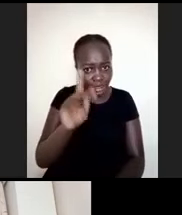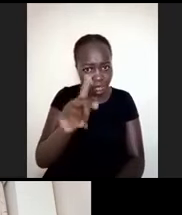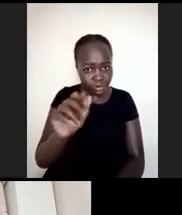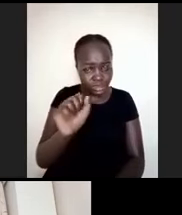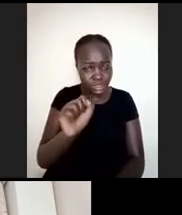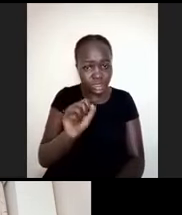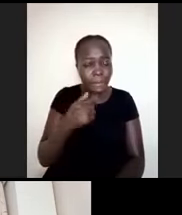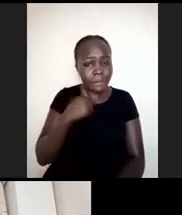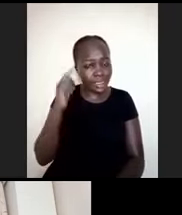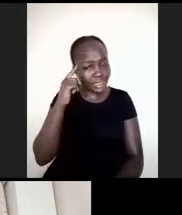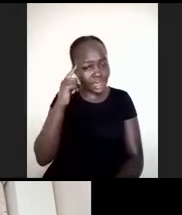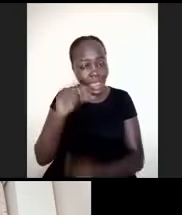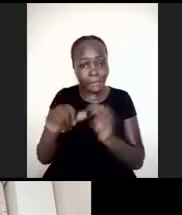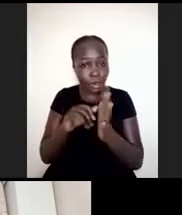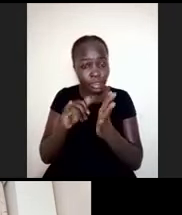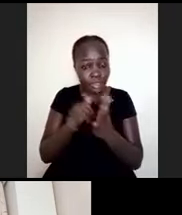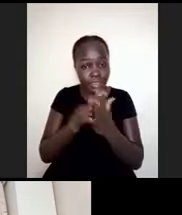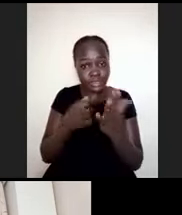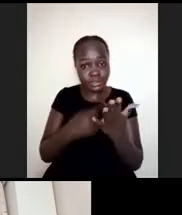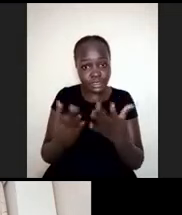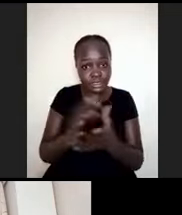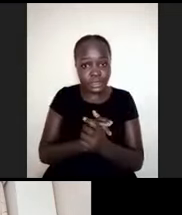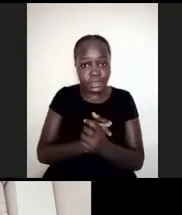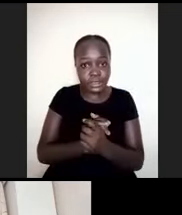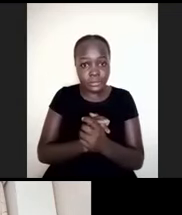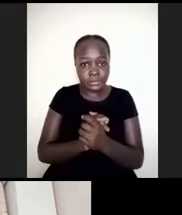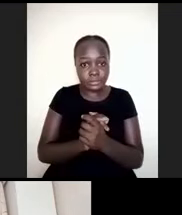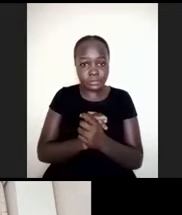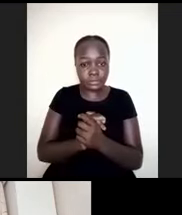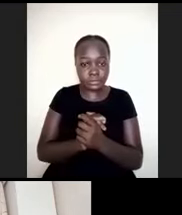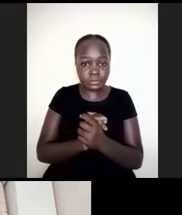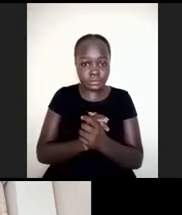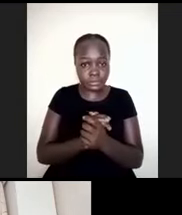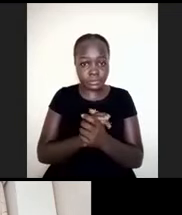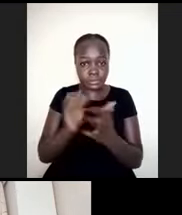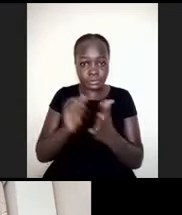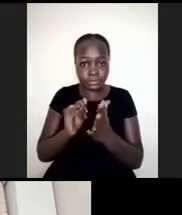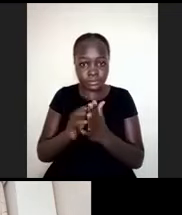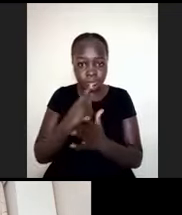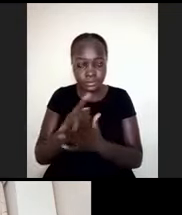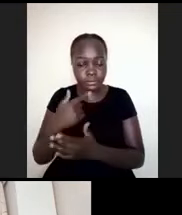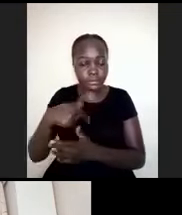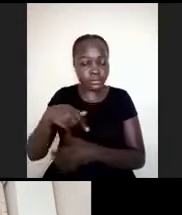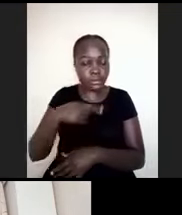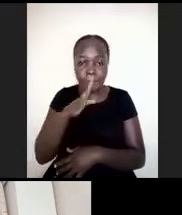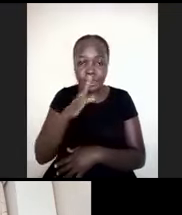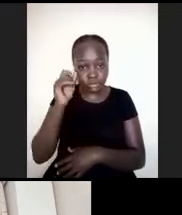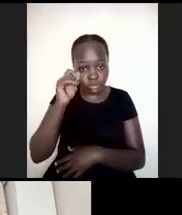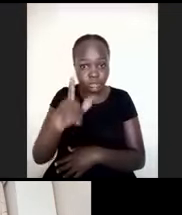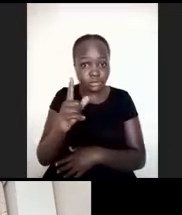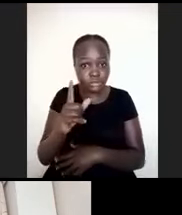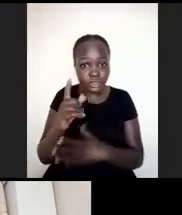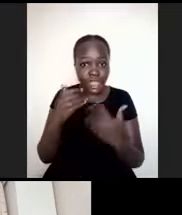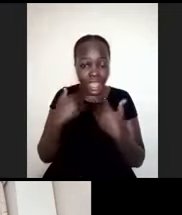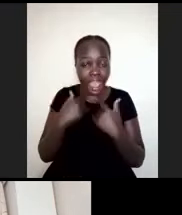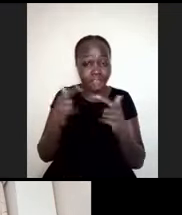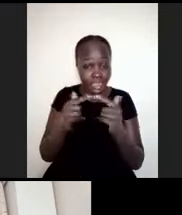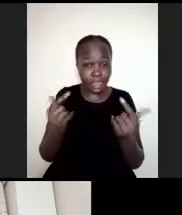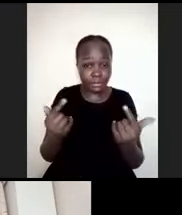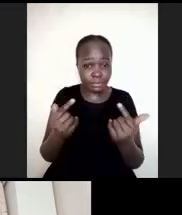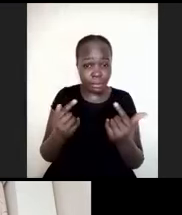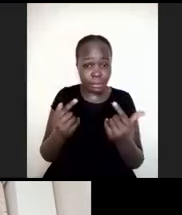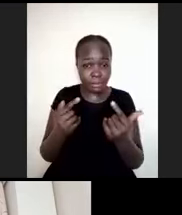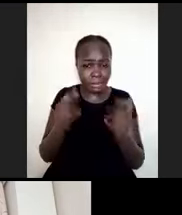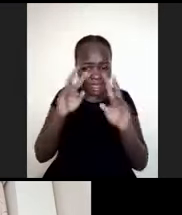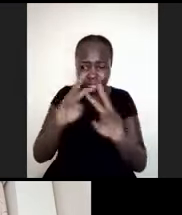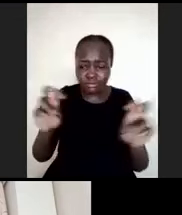that verse, and that says that we'll be alert, that there's an enemy. He devours, he looks